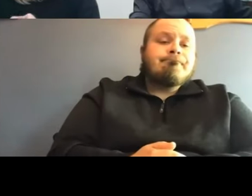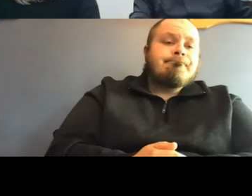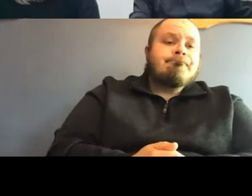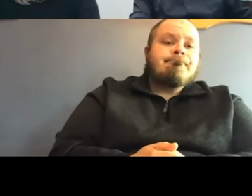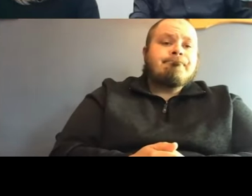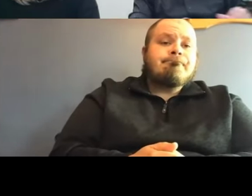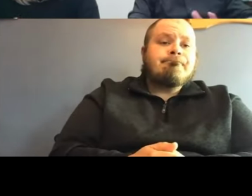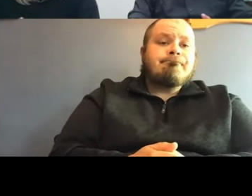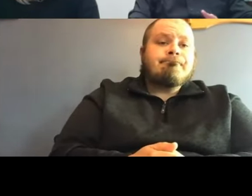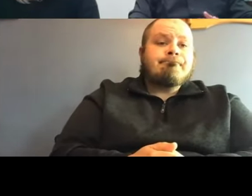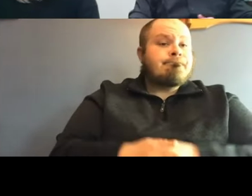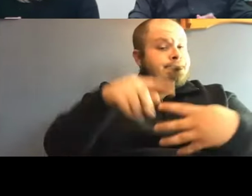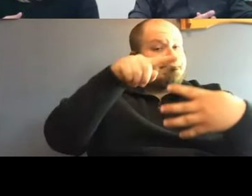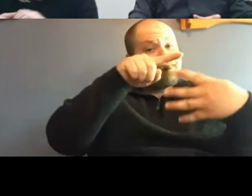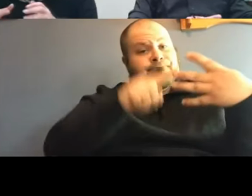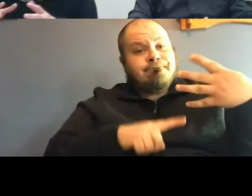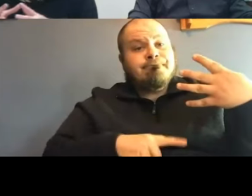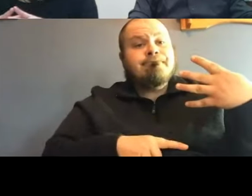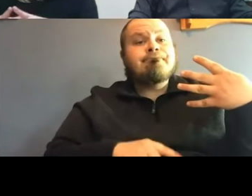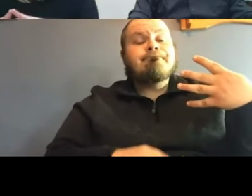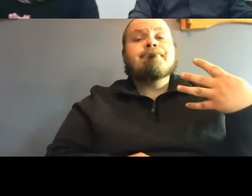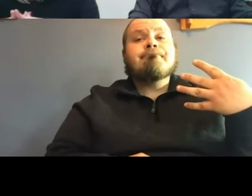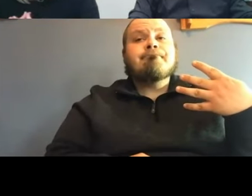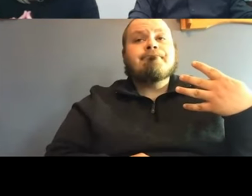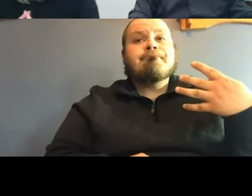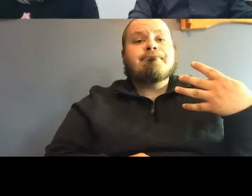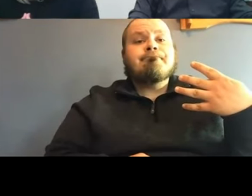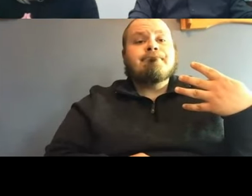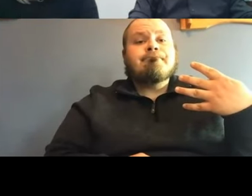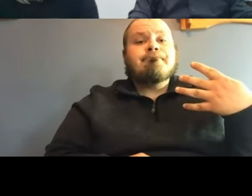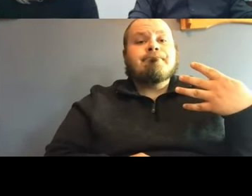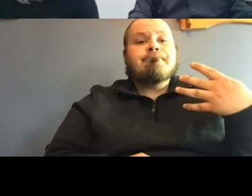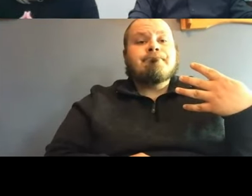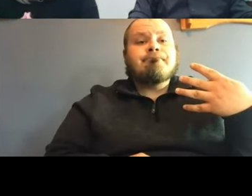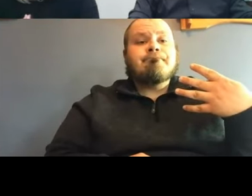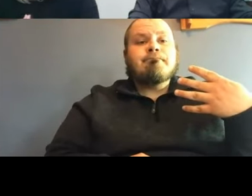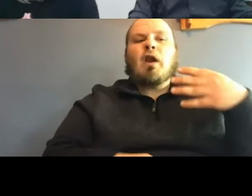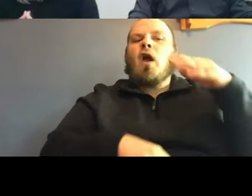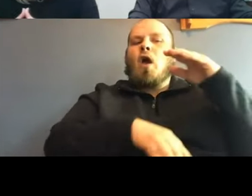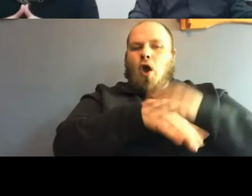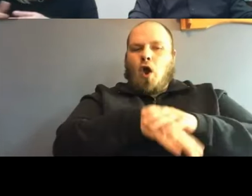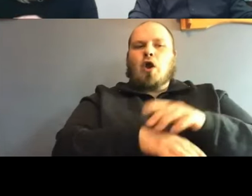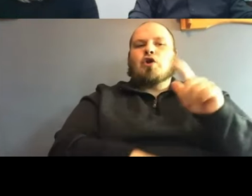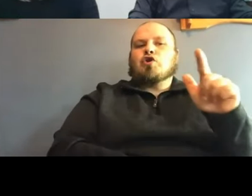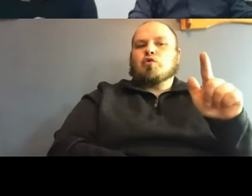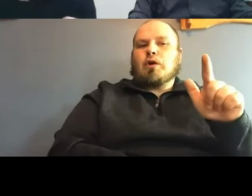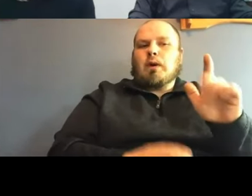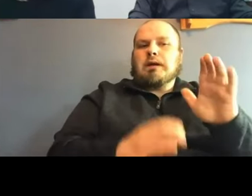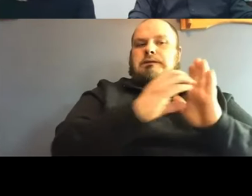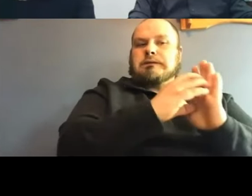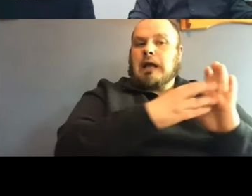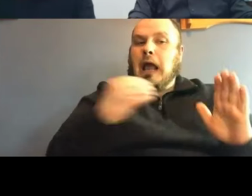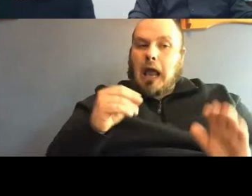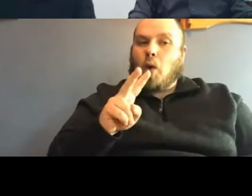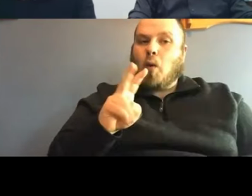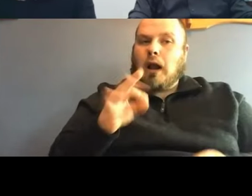And all of 4 of these are both on 21 and 29.